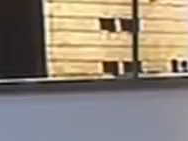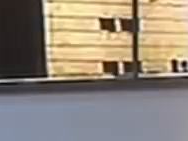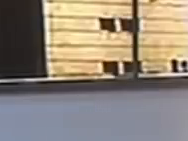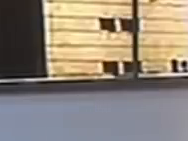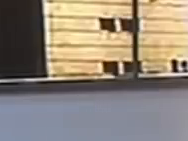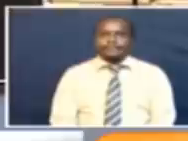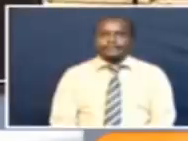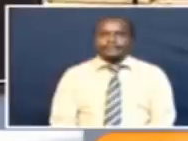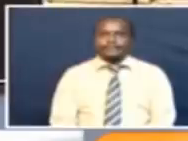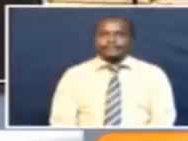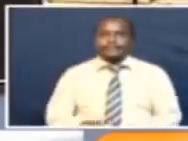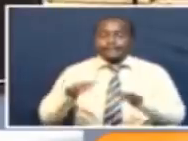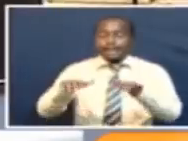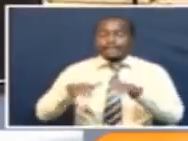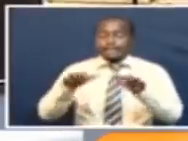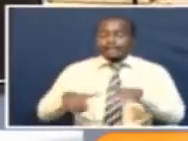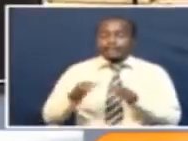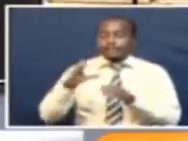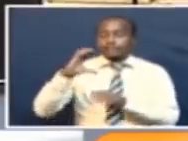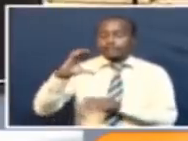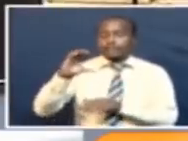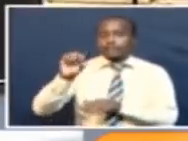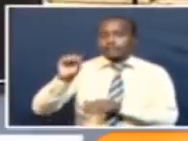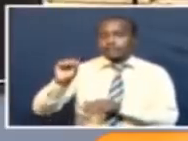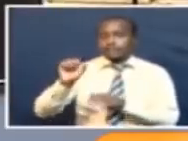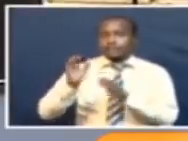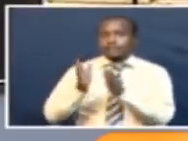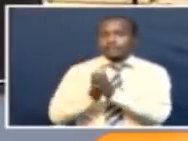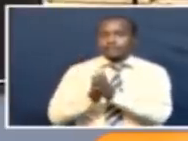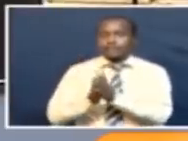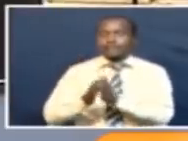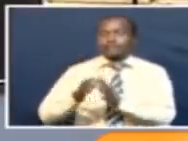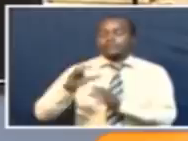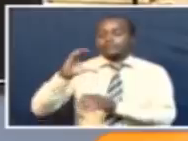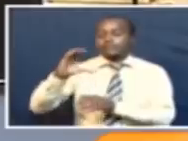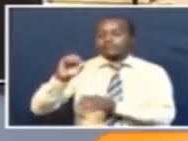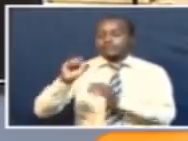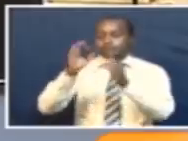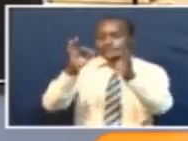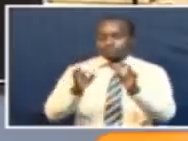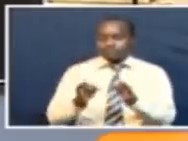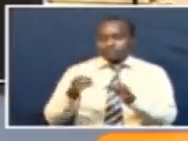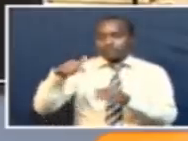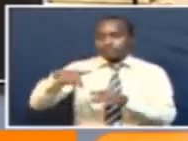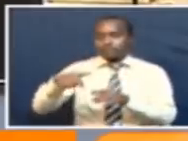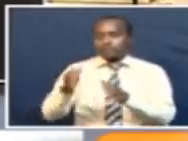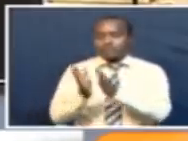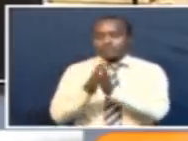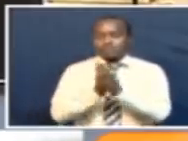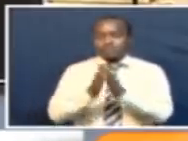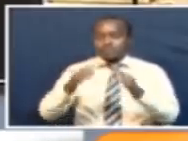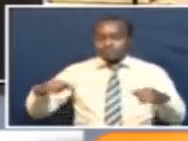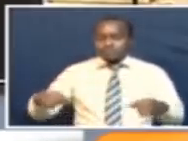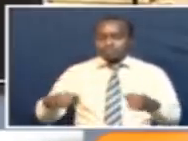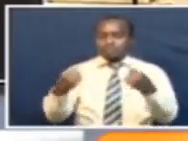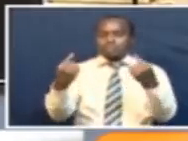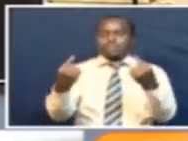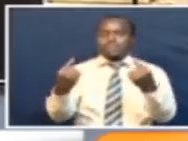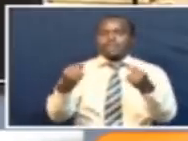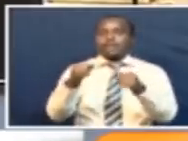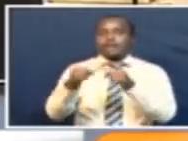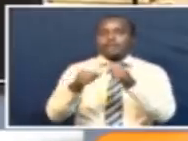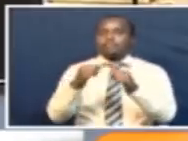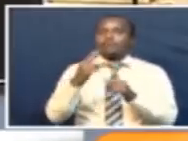Agriculture Cabinet Secretary Mwangi Kiunjuri and his Treasury counterpart Henry Rotich today gave conflicting reports on the amount of